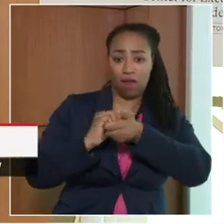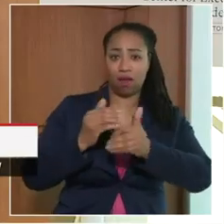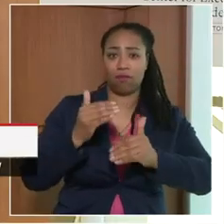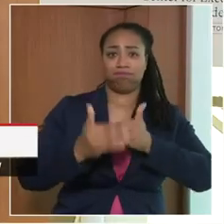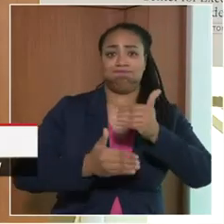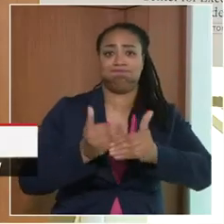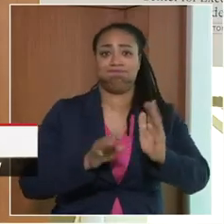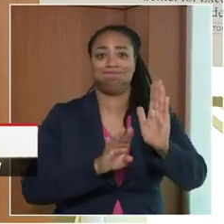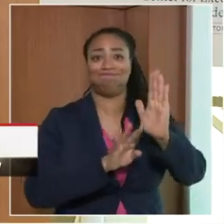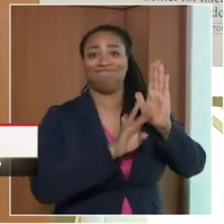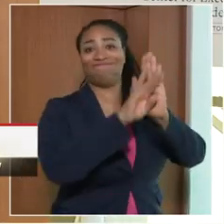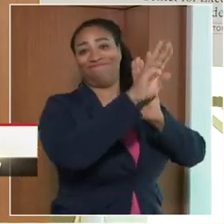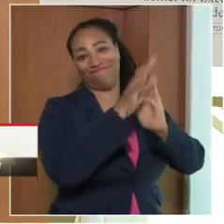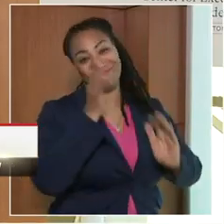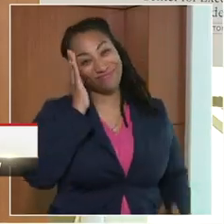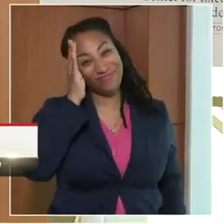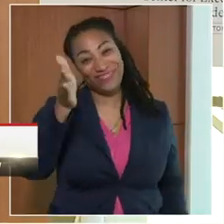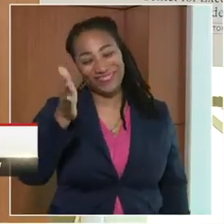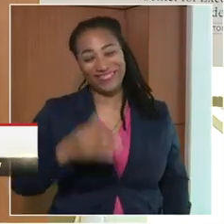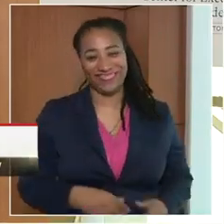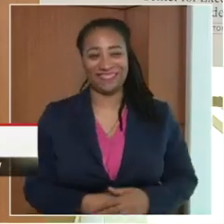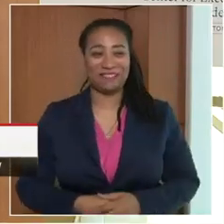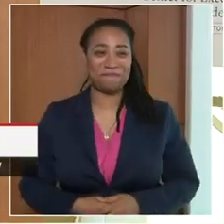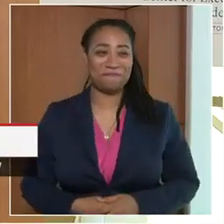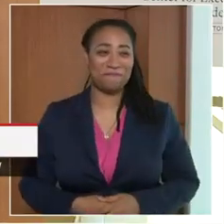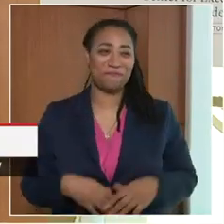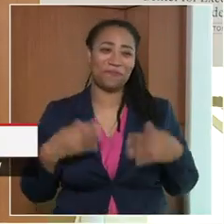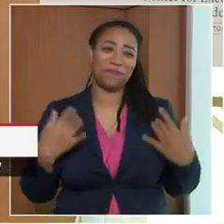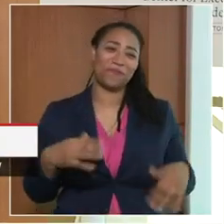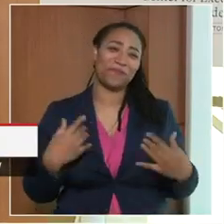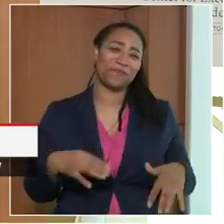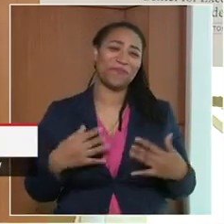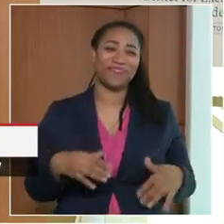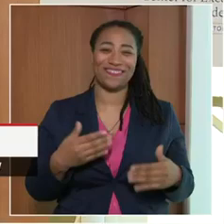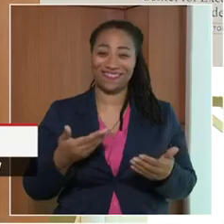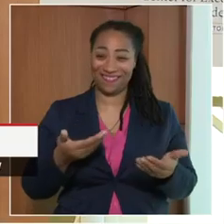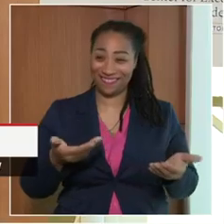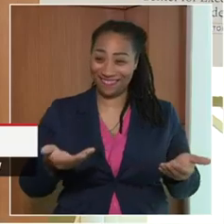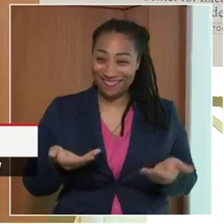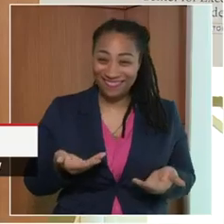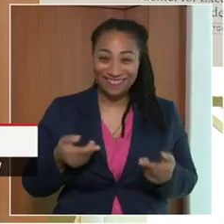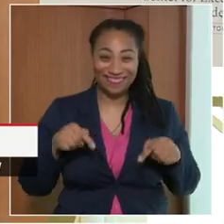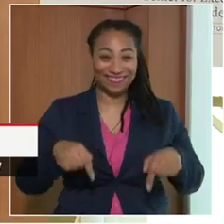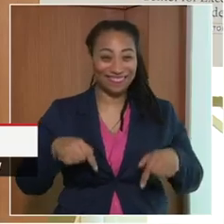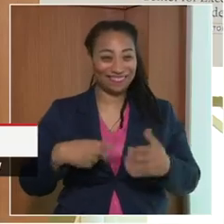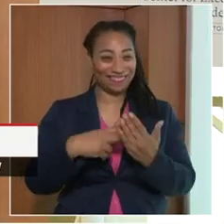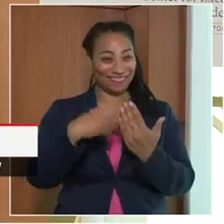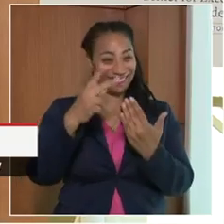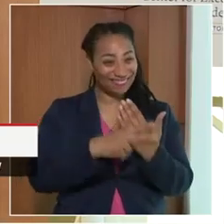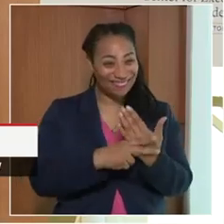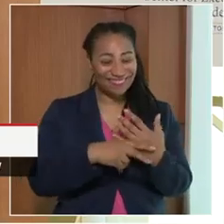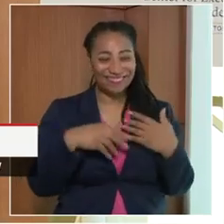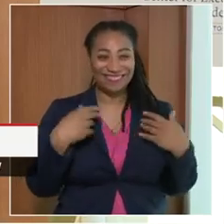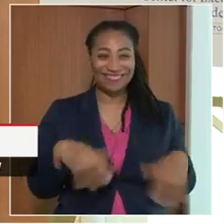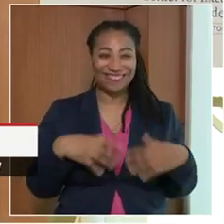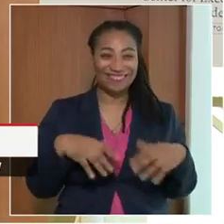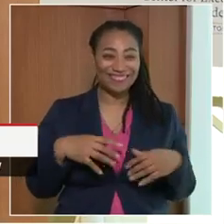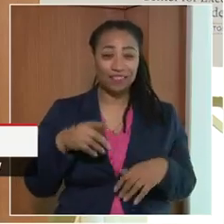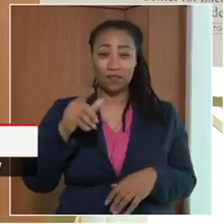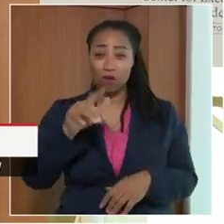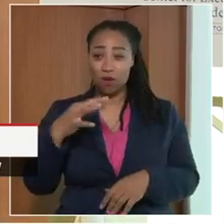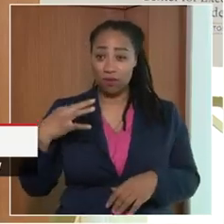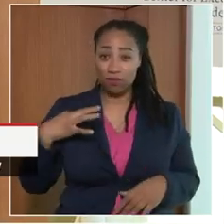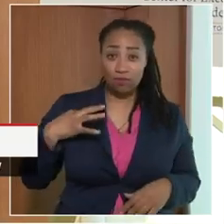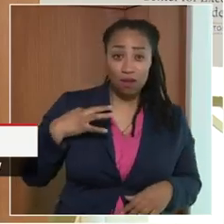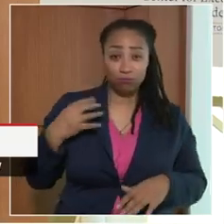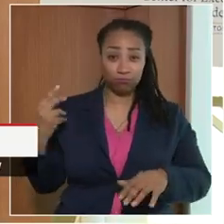to come out and to be a part of this program and to volunteer your time, your energy, your hearts and minds as I've been listening to the conversations